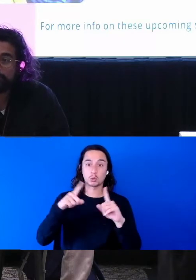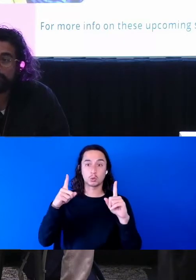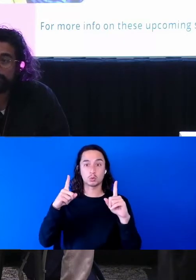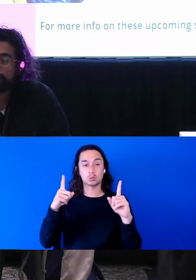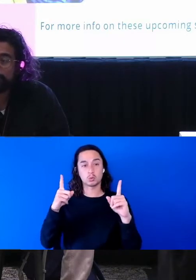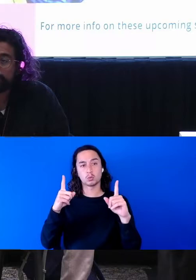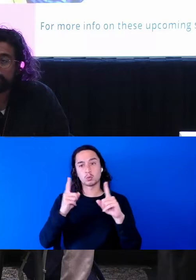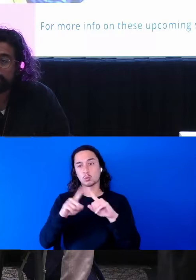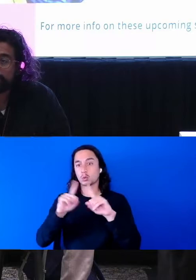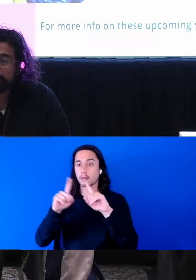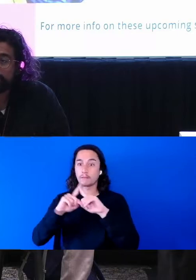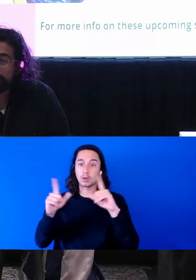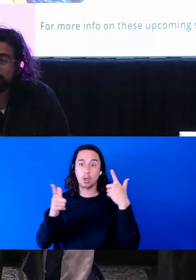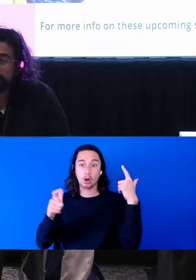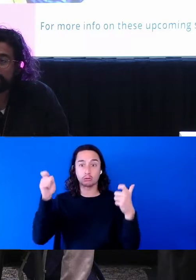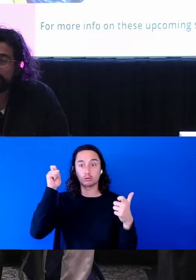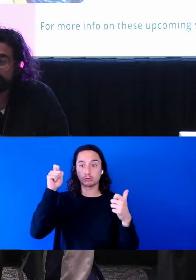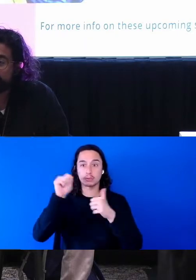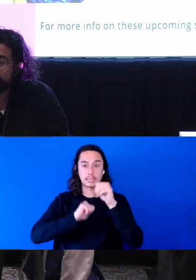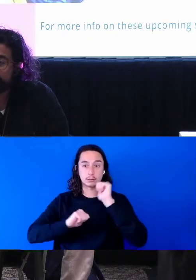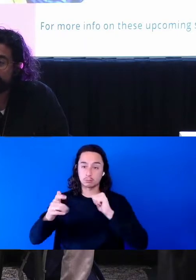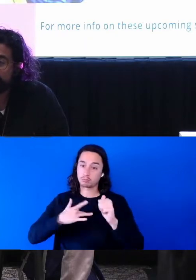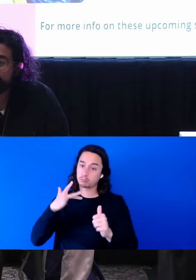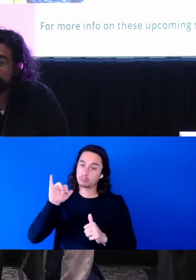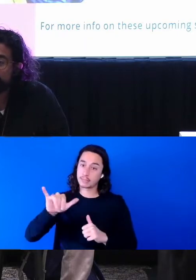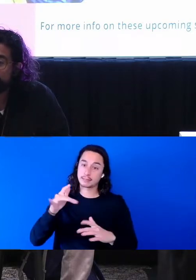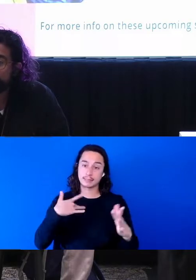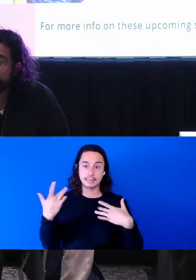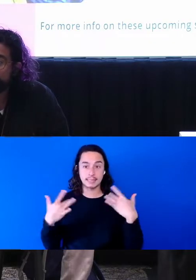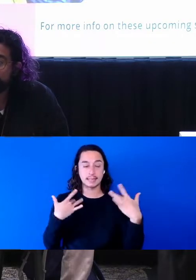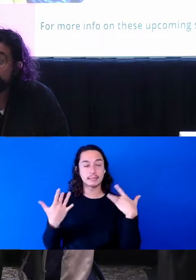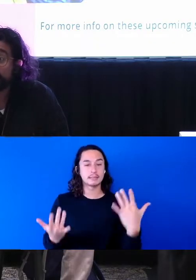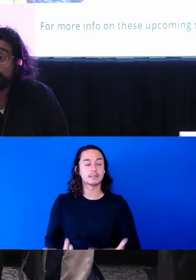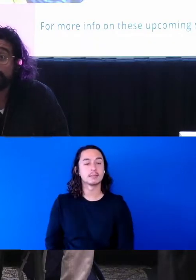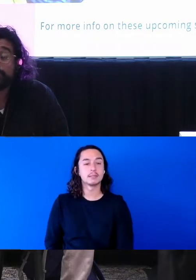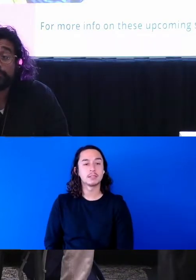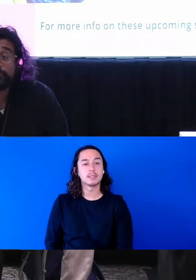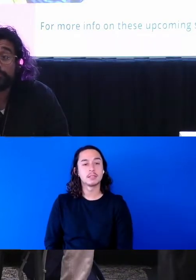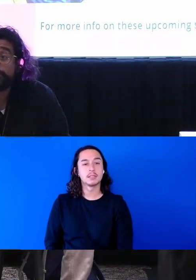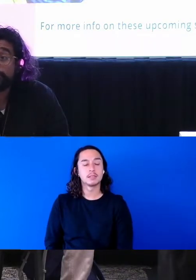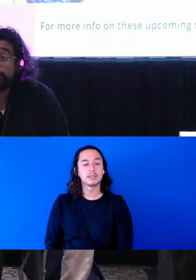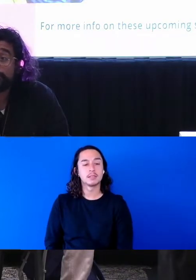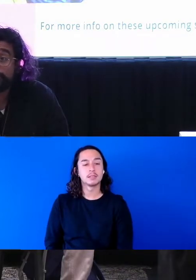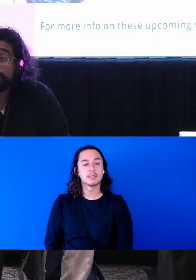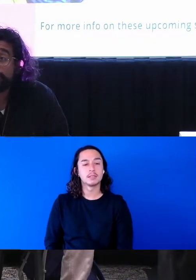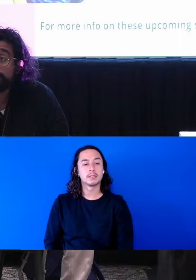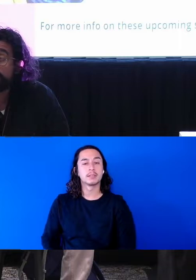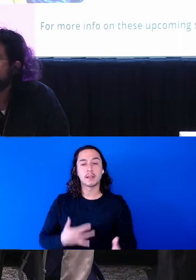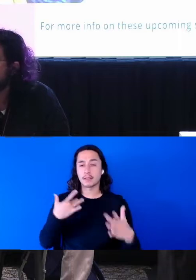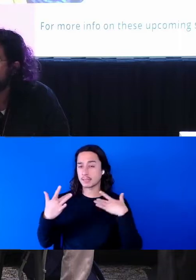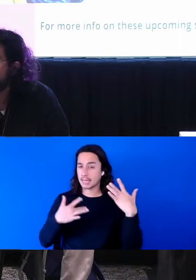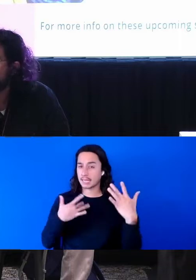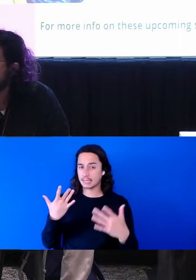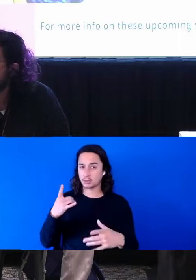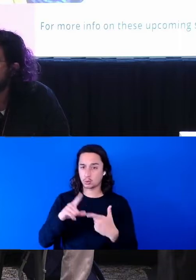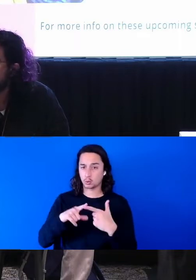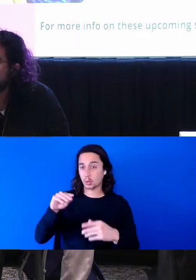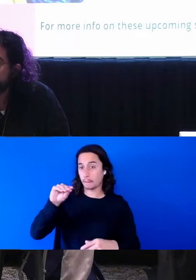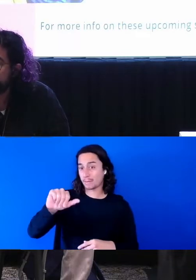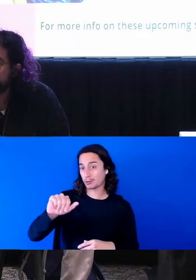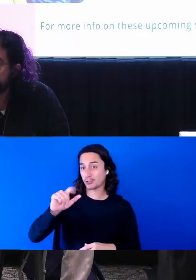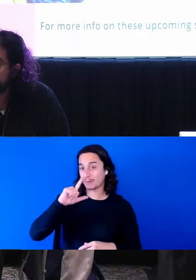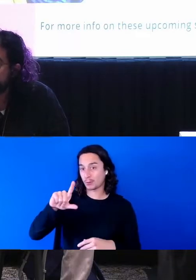exciting. So what I feel like could be exciting in Pittsburgh is if somebody would commission a piece. No, but I mean, I think